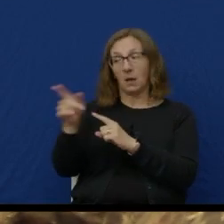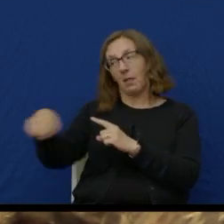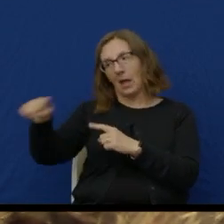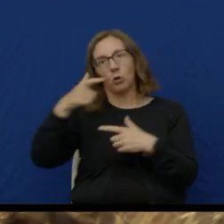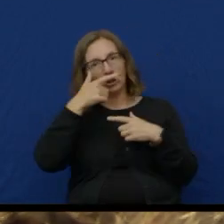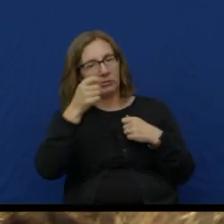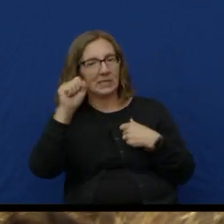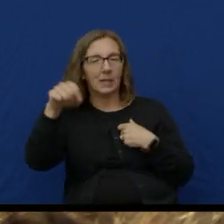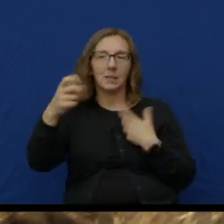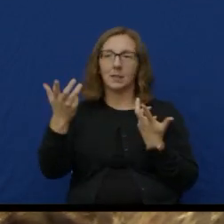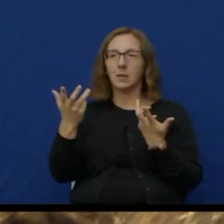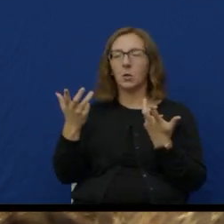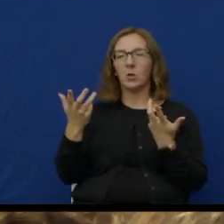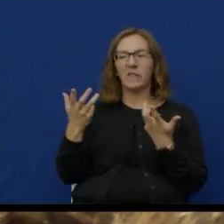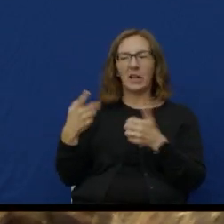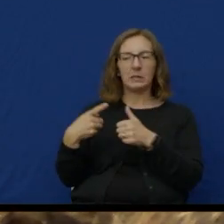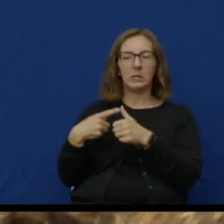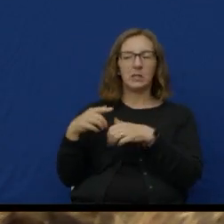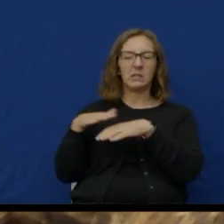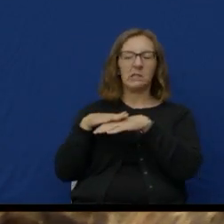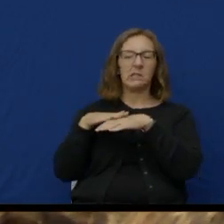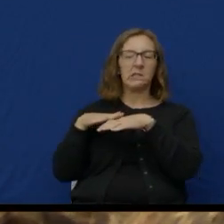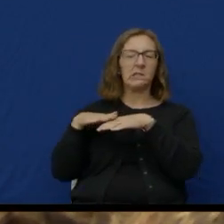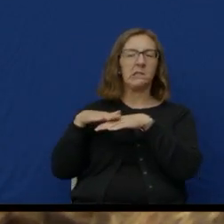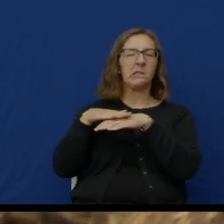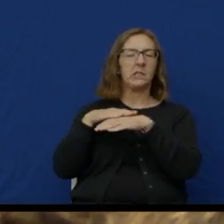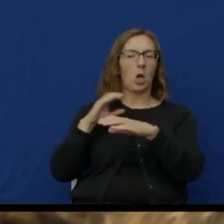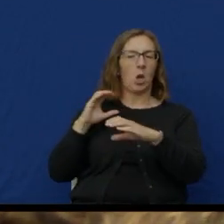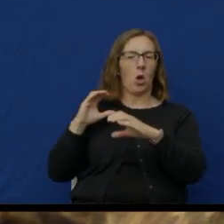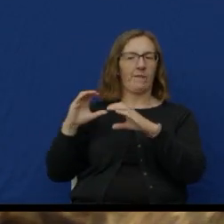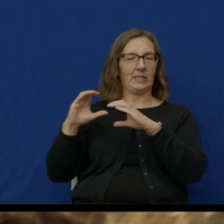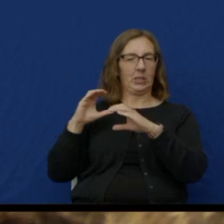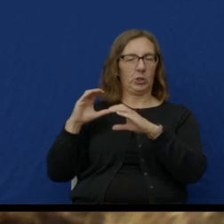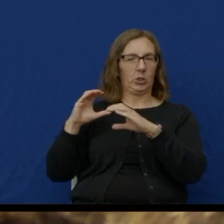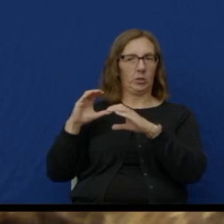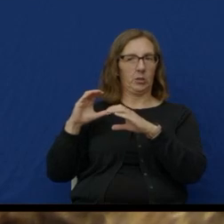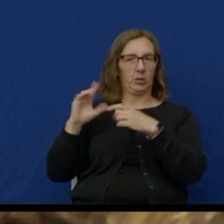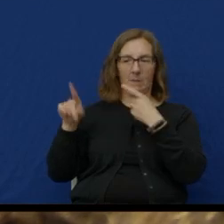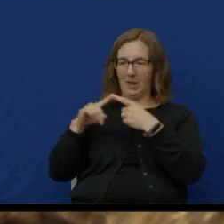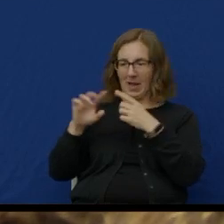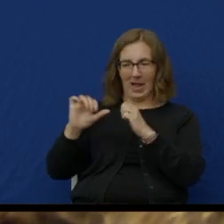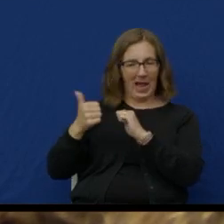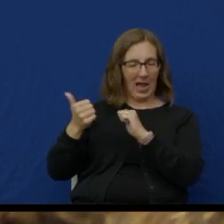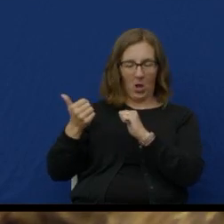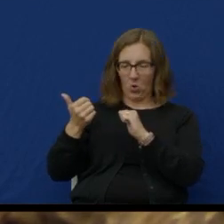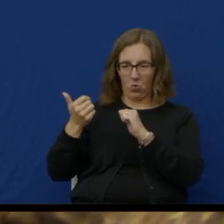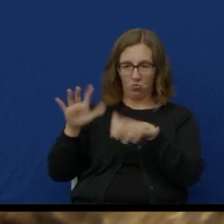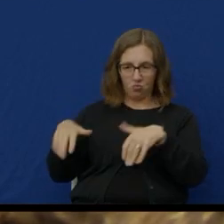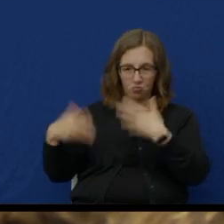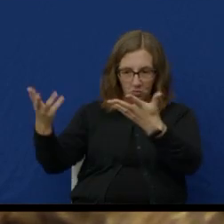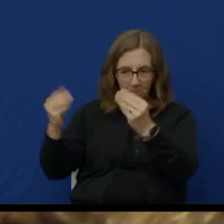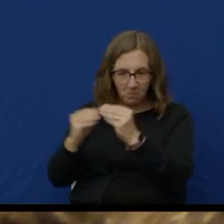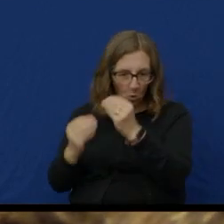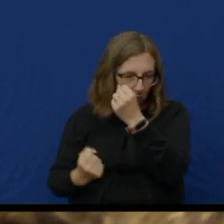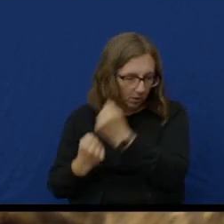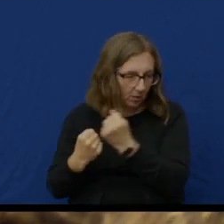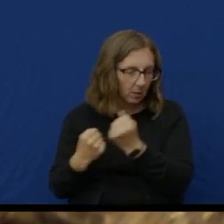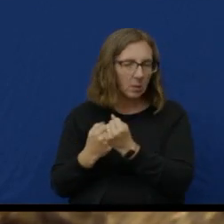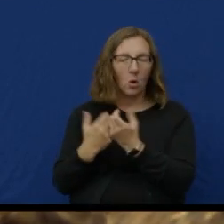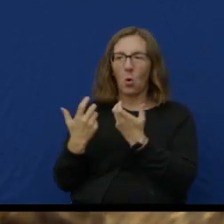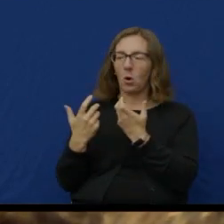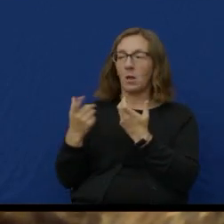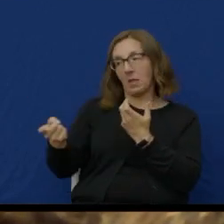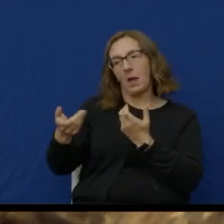have had just sort of initial conversations in terms of bolstering support or invitation to be a part of